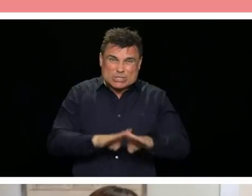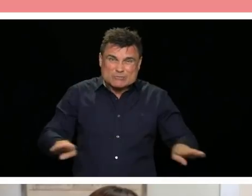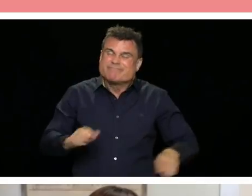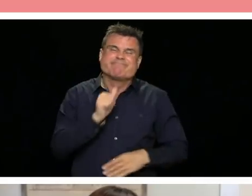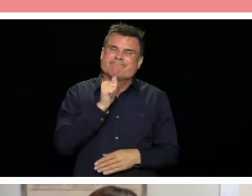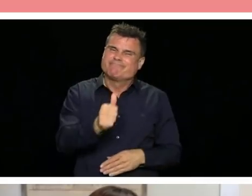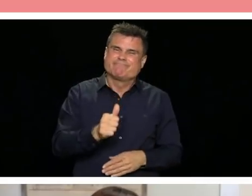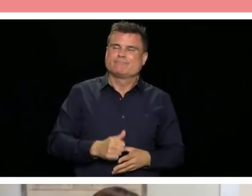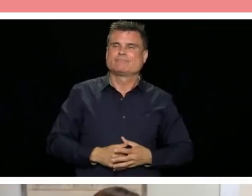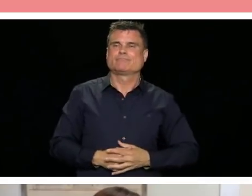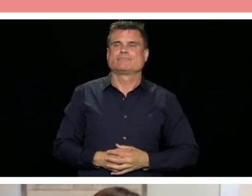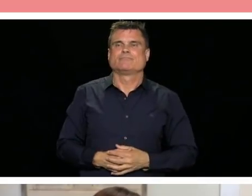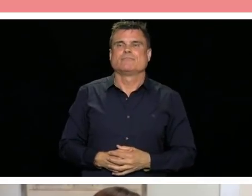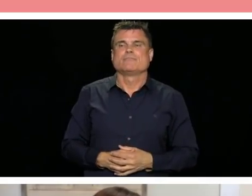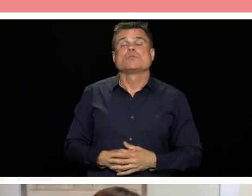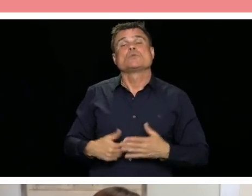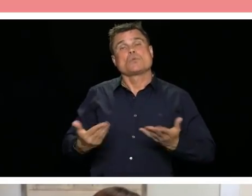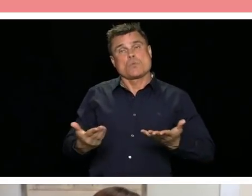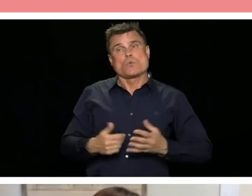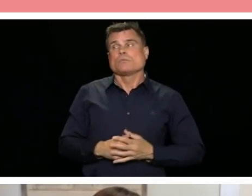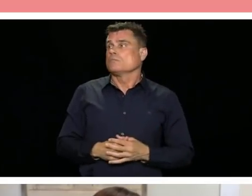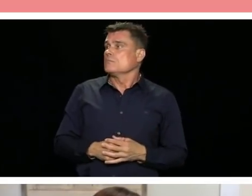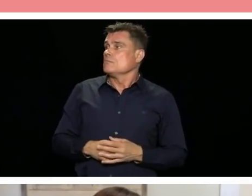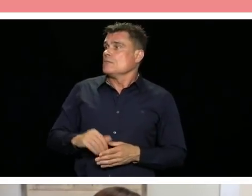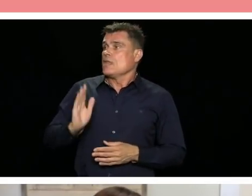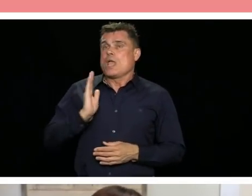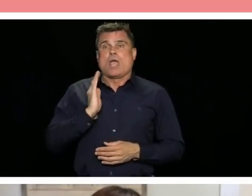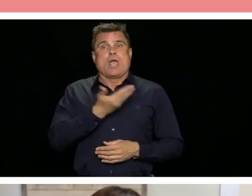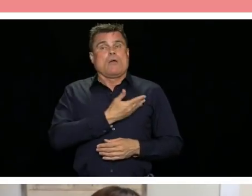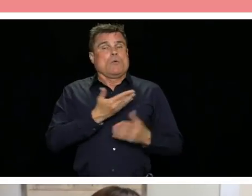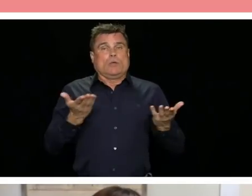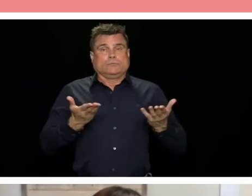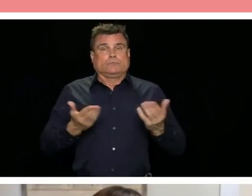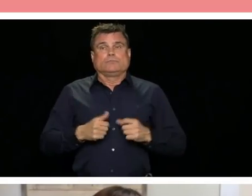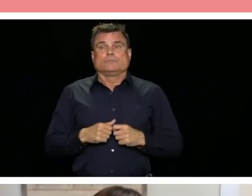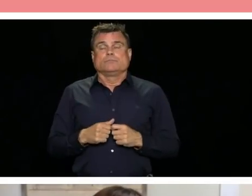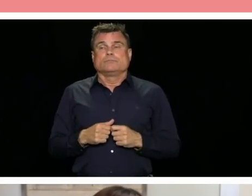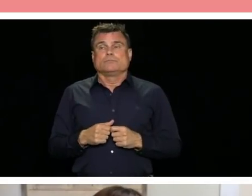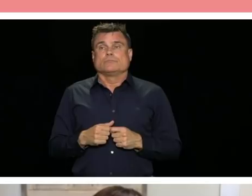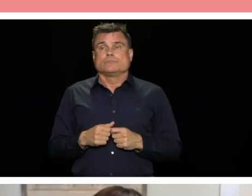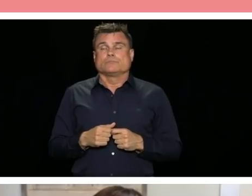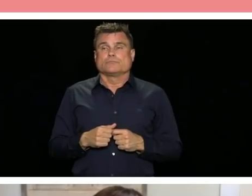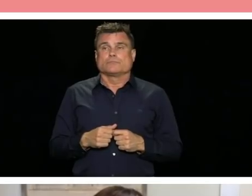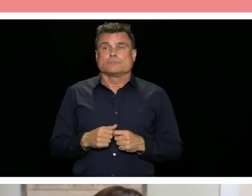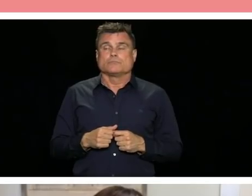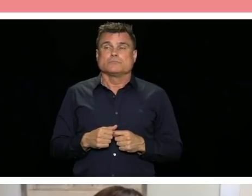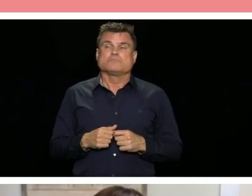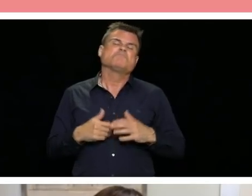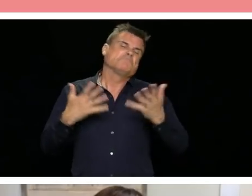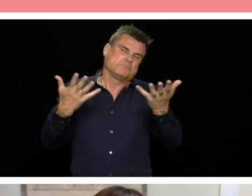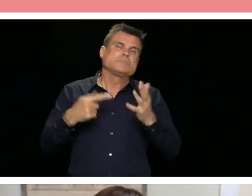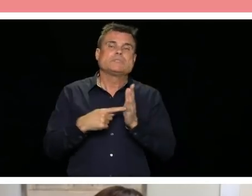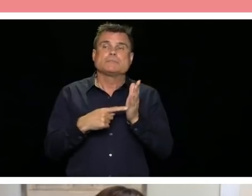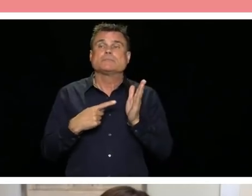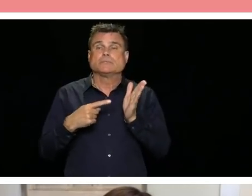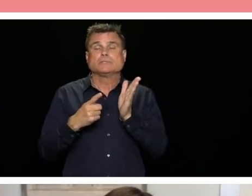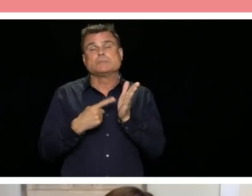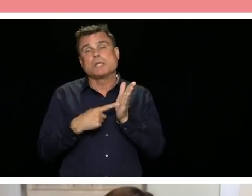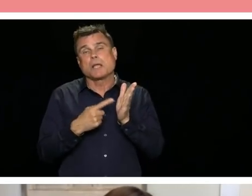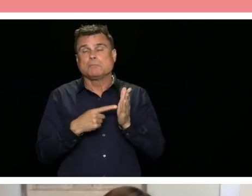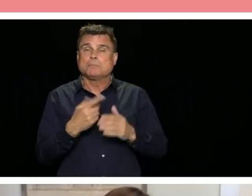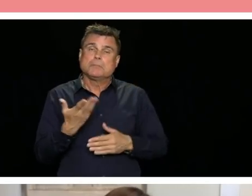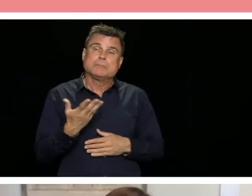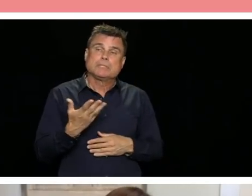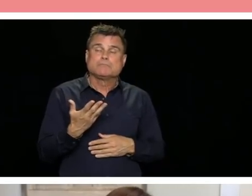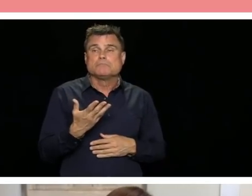set of circumstances, it's usually gloves and sometimes an apron, where it's appropriate to be using that in a daycare on a